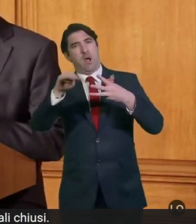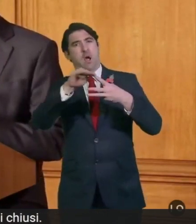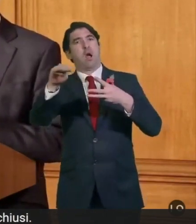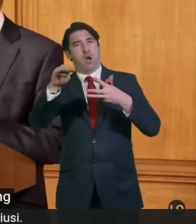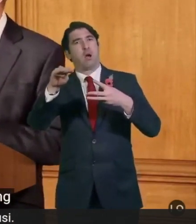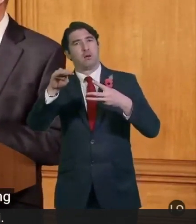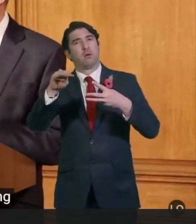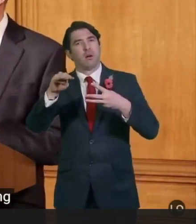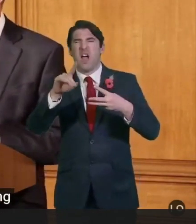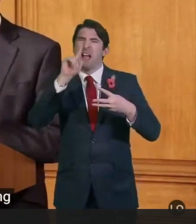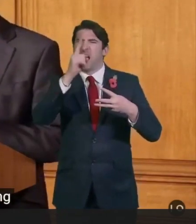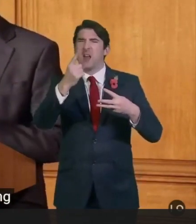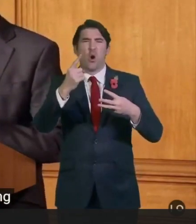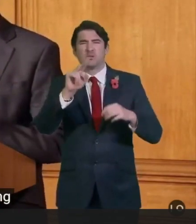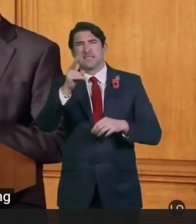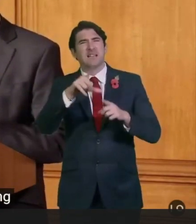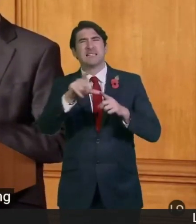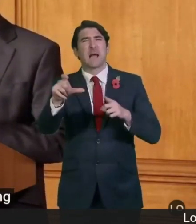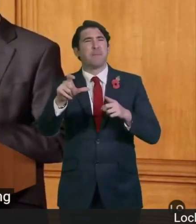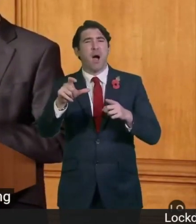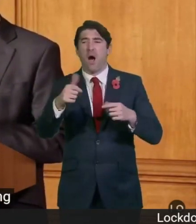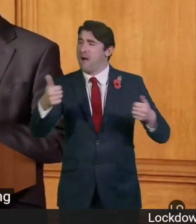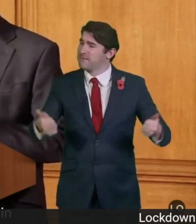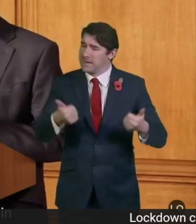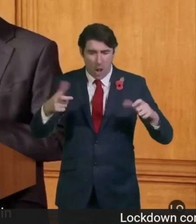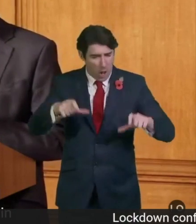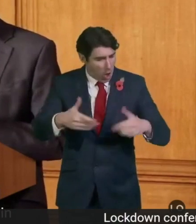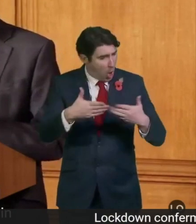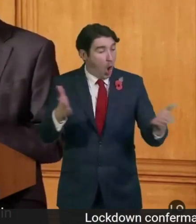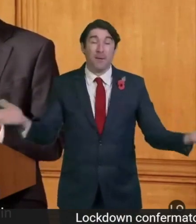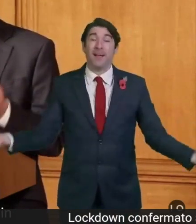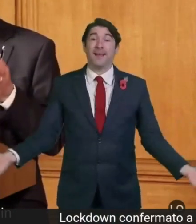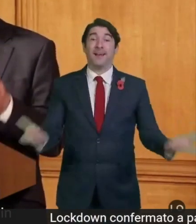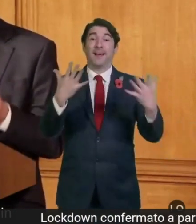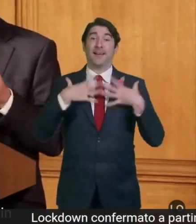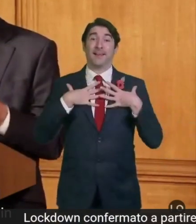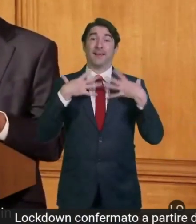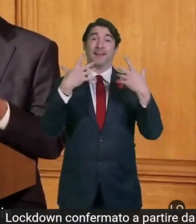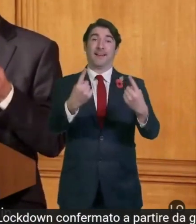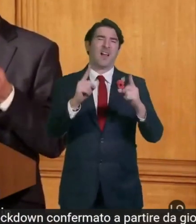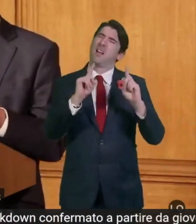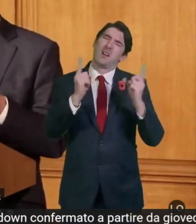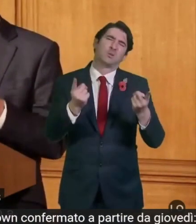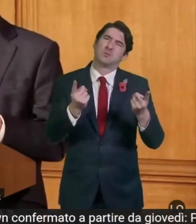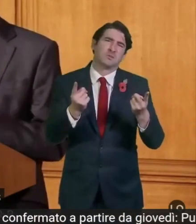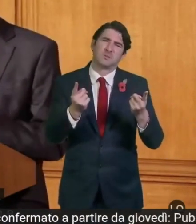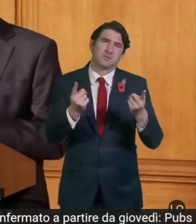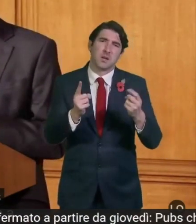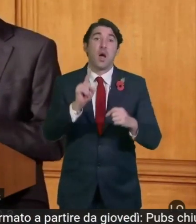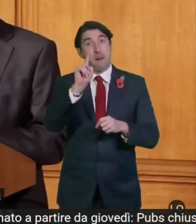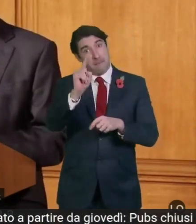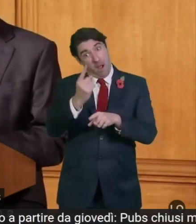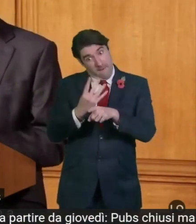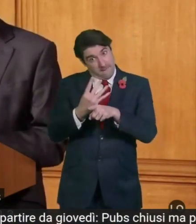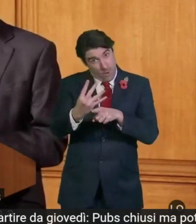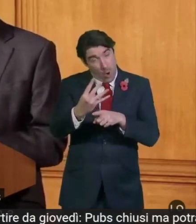over the winter until the new measures come in spring and the new things come along. But 4 weeks with a really good reduction of R would